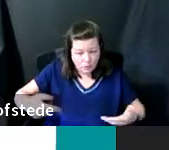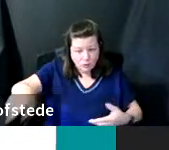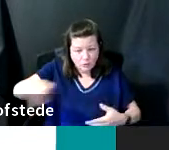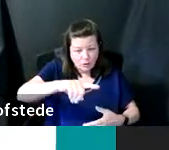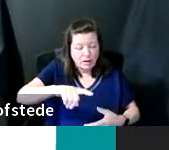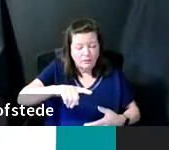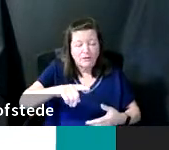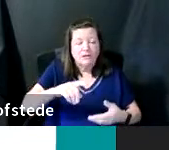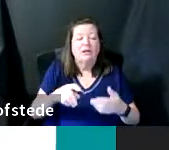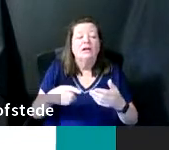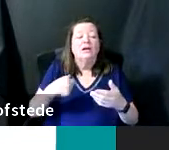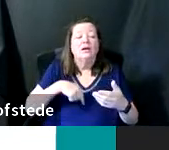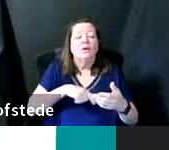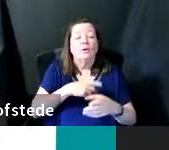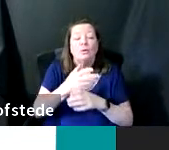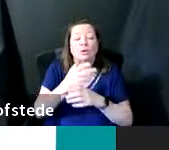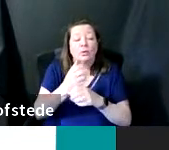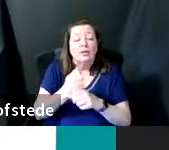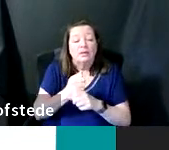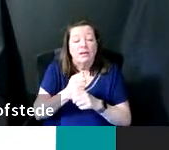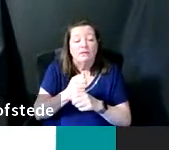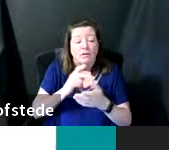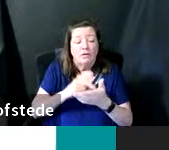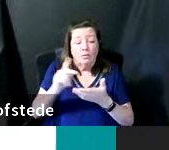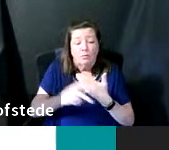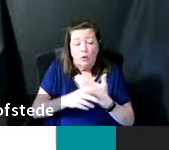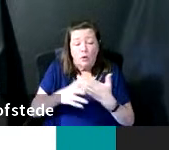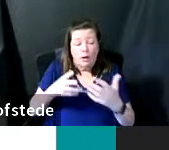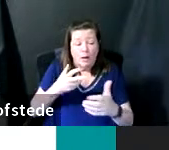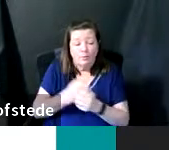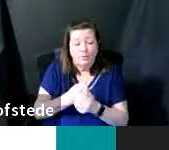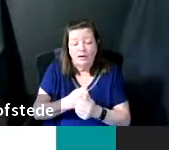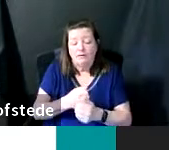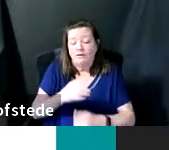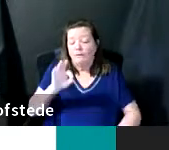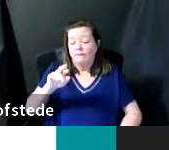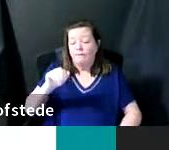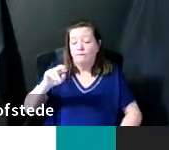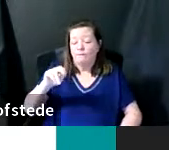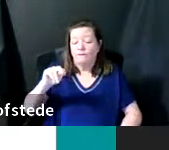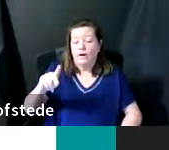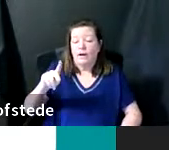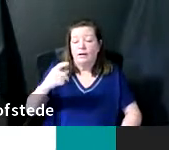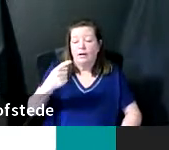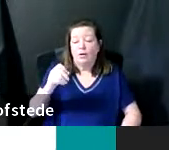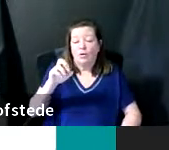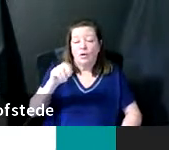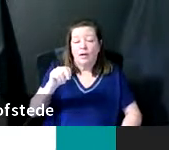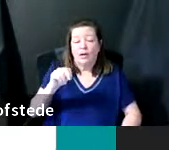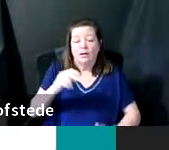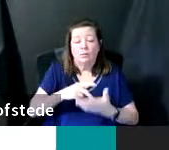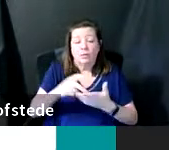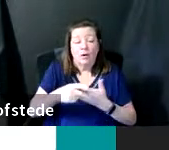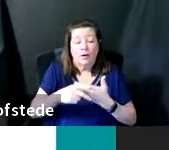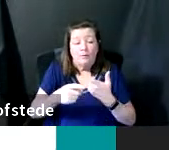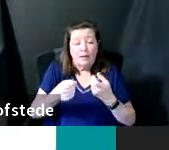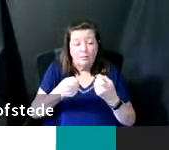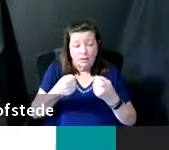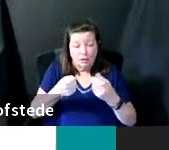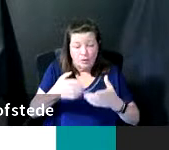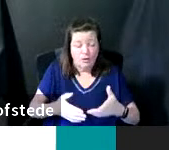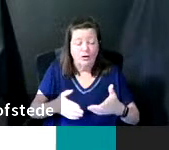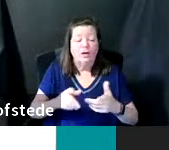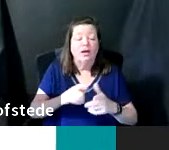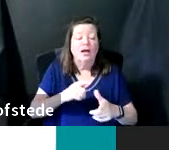We'll receive a program update from Frank Green, Deputy Program Administrator. Then we'll have an opportunity of really